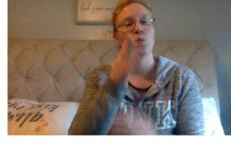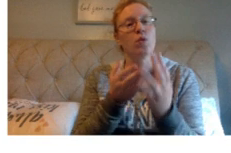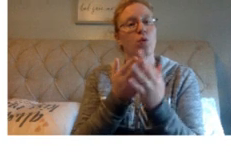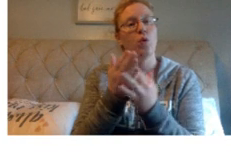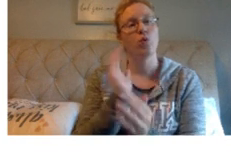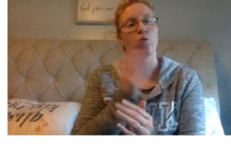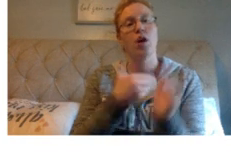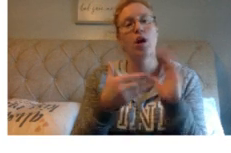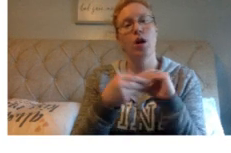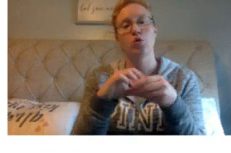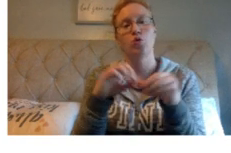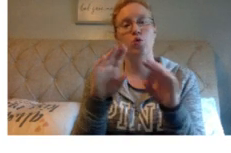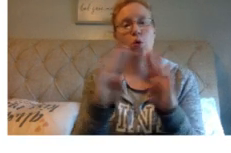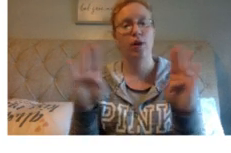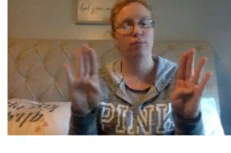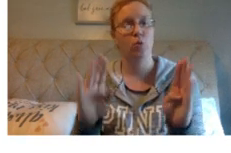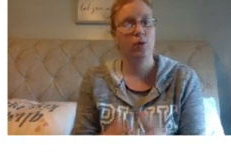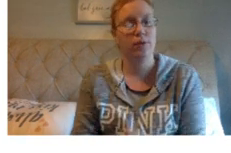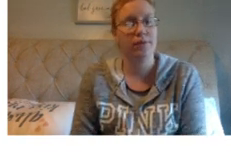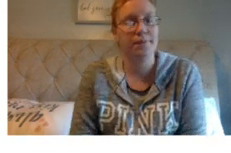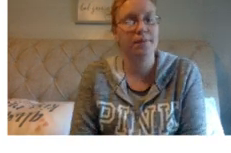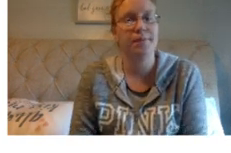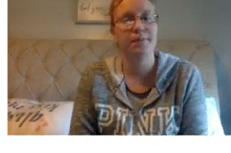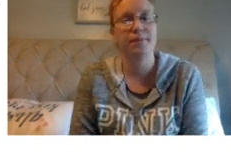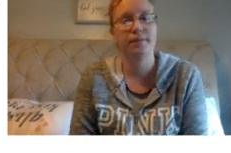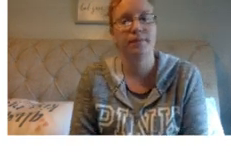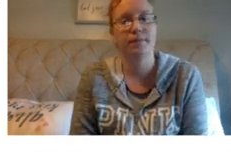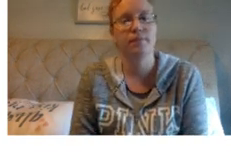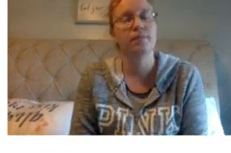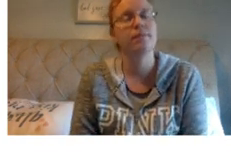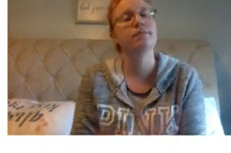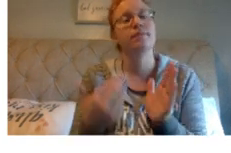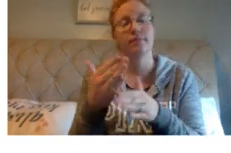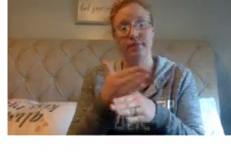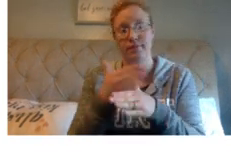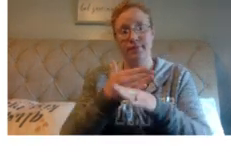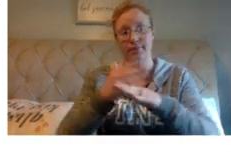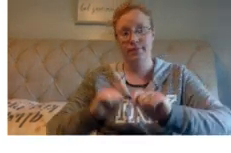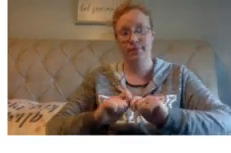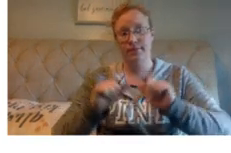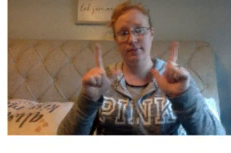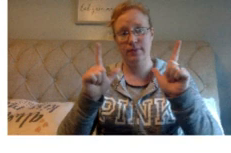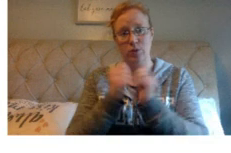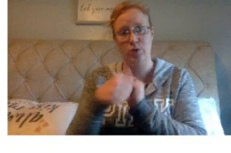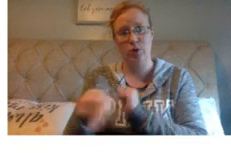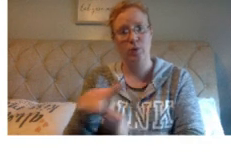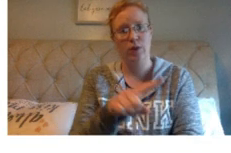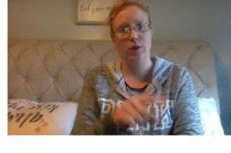our storyboard. So let me share my screen with you.